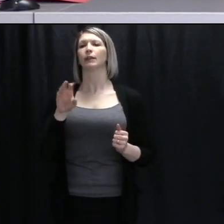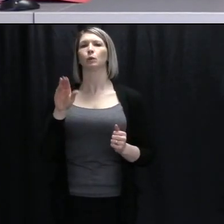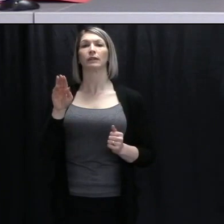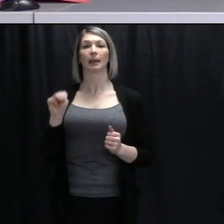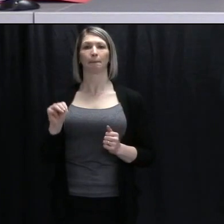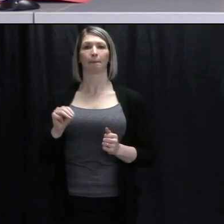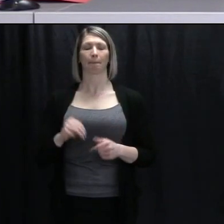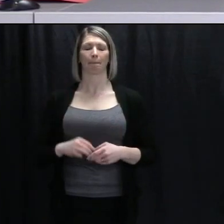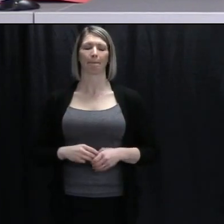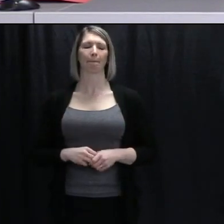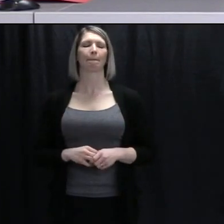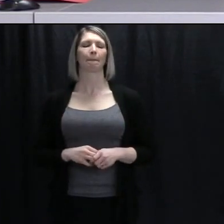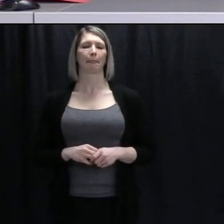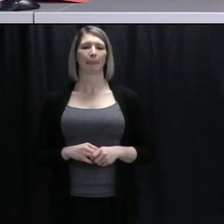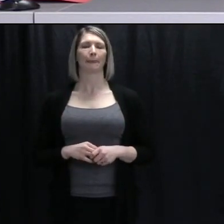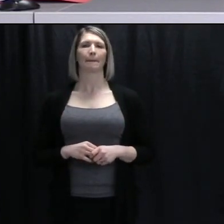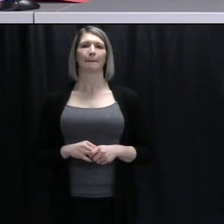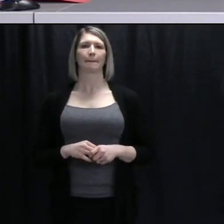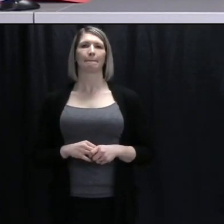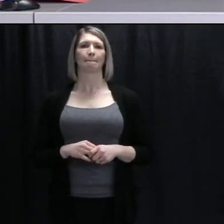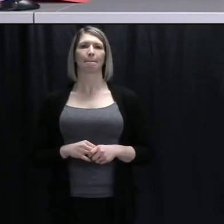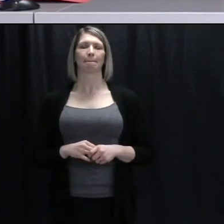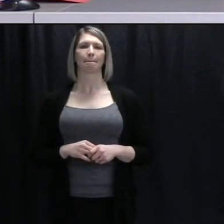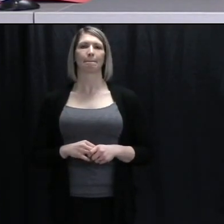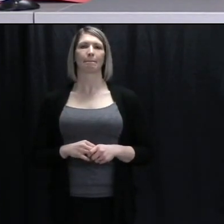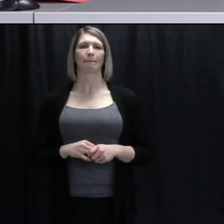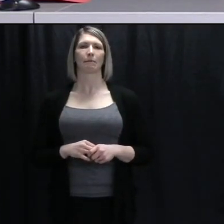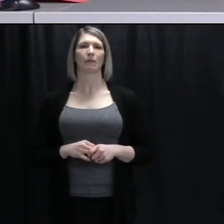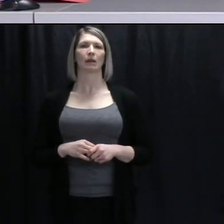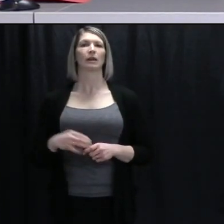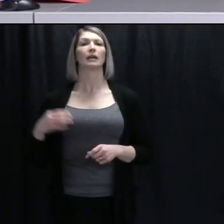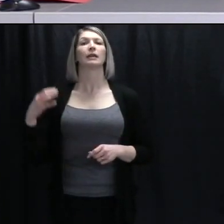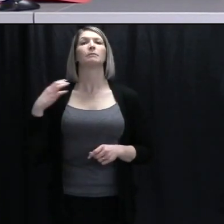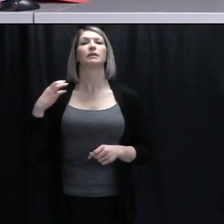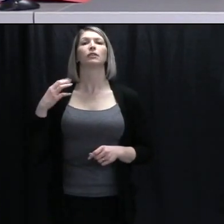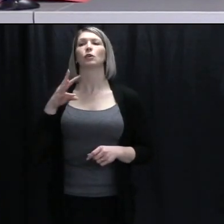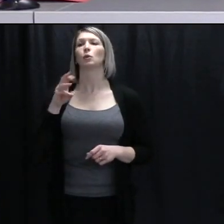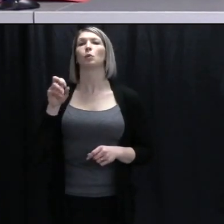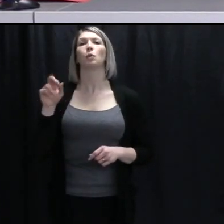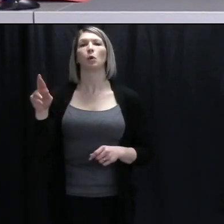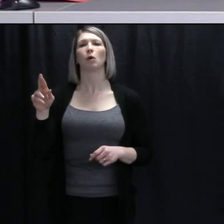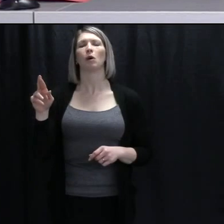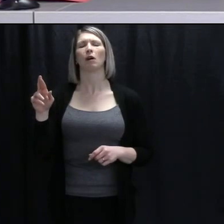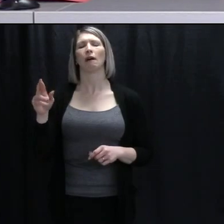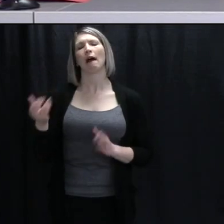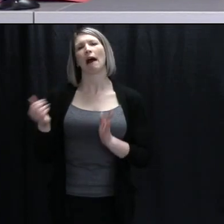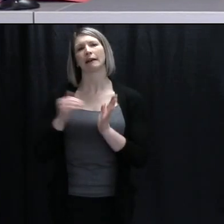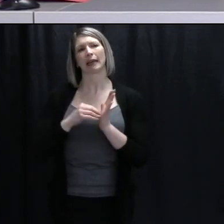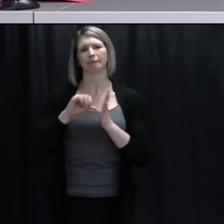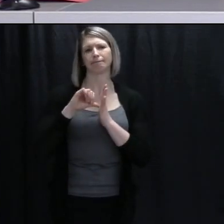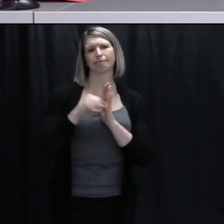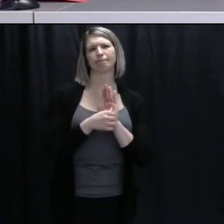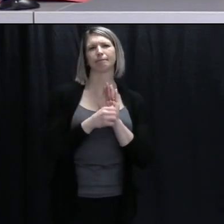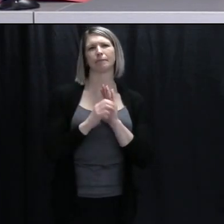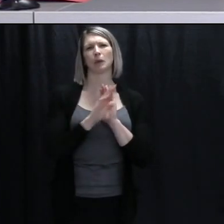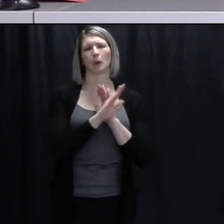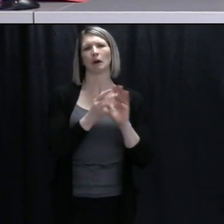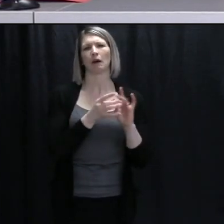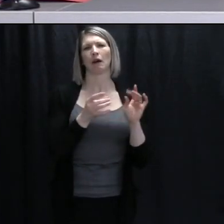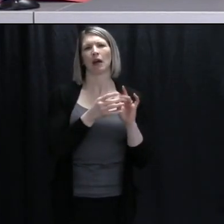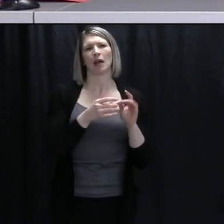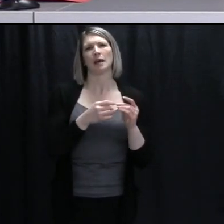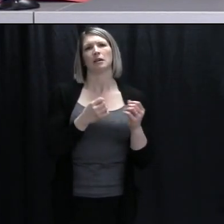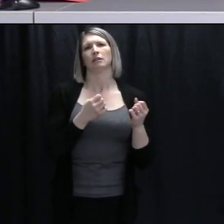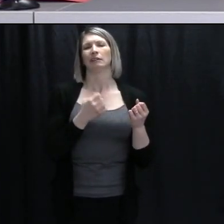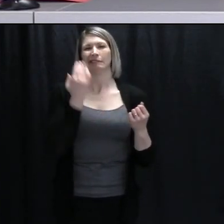Please go ahead. Yeah, and Minister Ward, just a bit further to that, a lot of what you mentioned was online tools, online